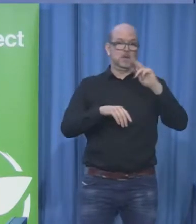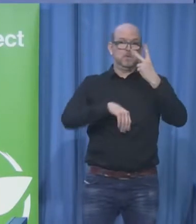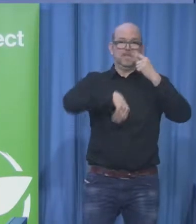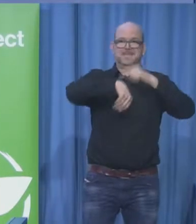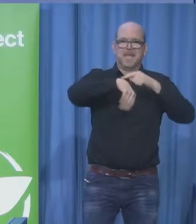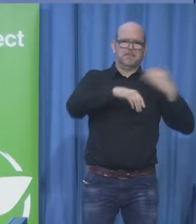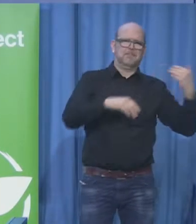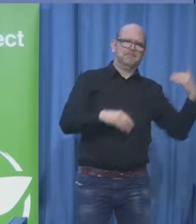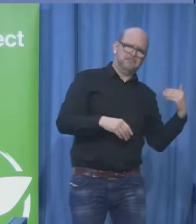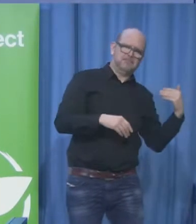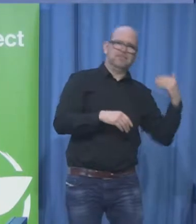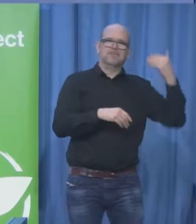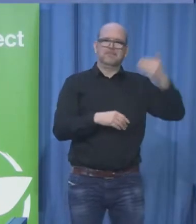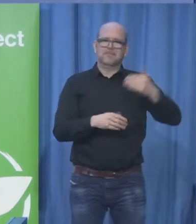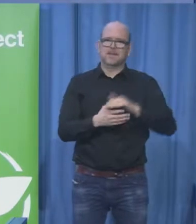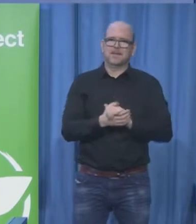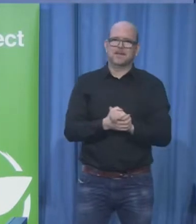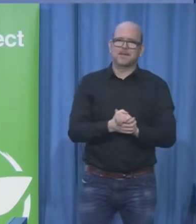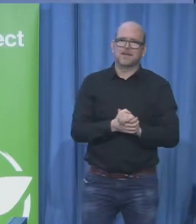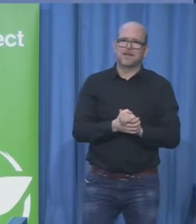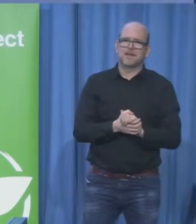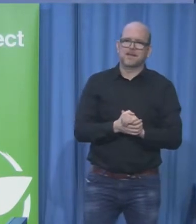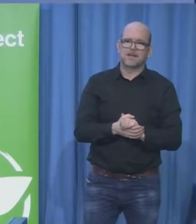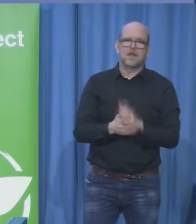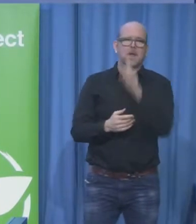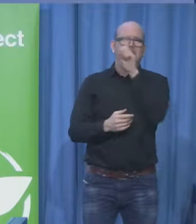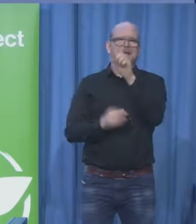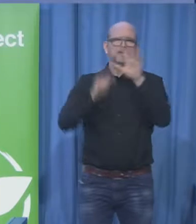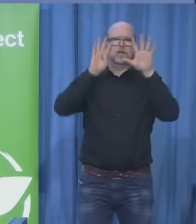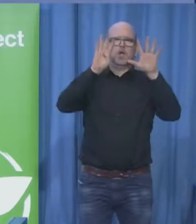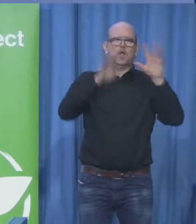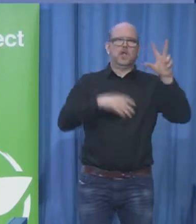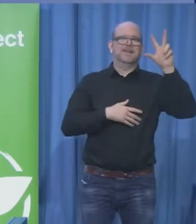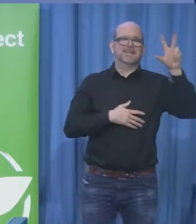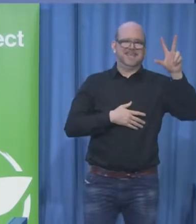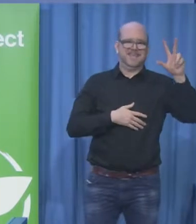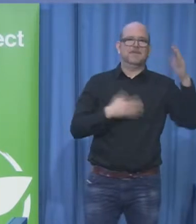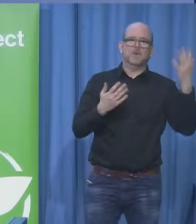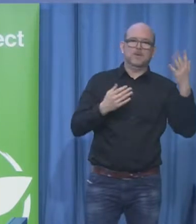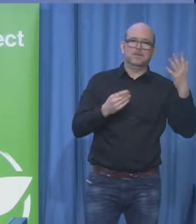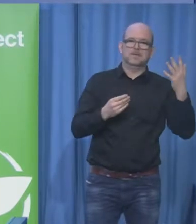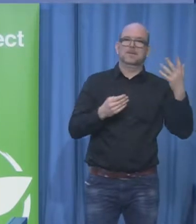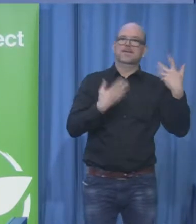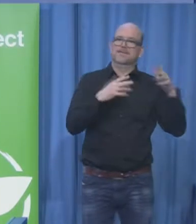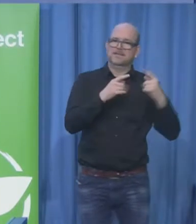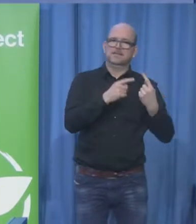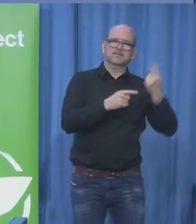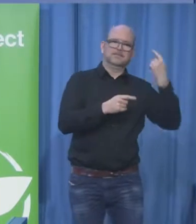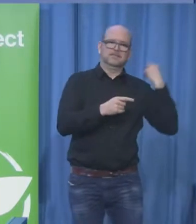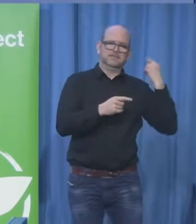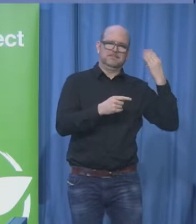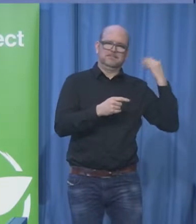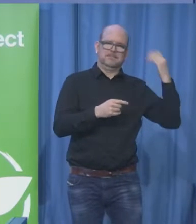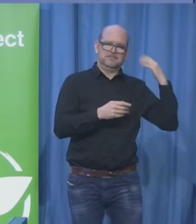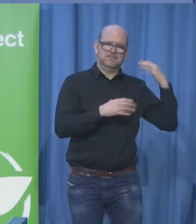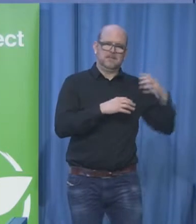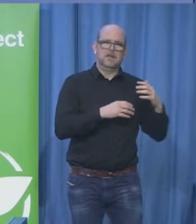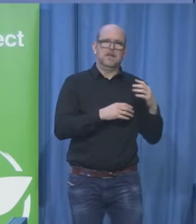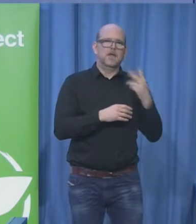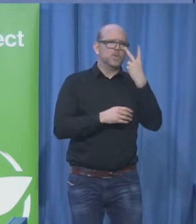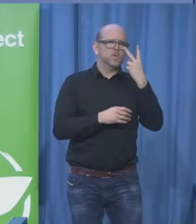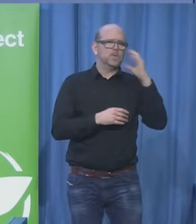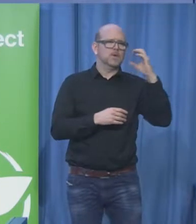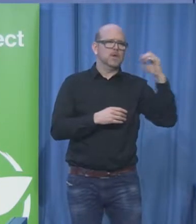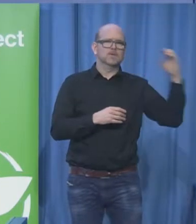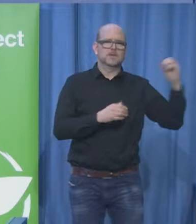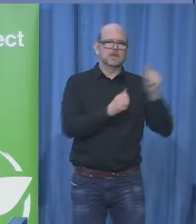1993, we're going to host 2,700 athletes, 1,100 coaches, 3,000